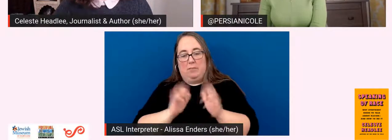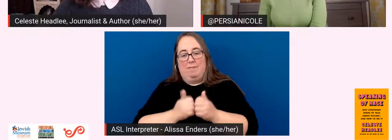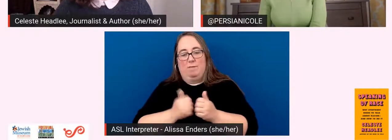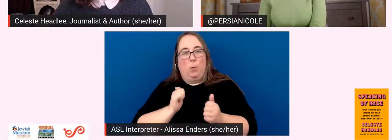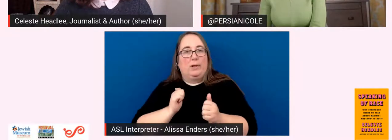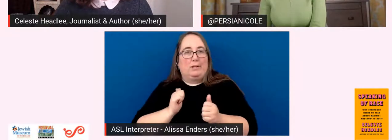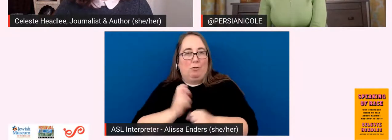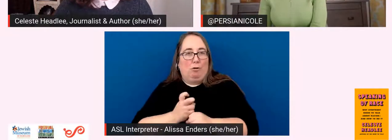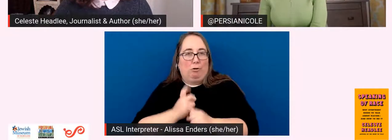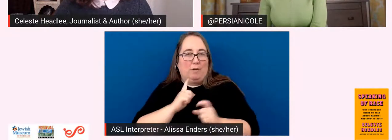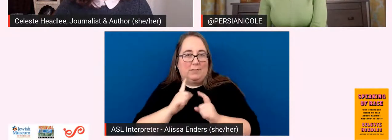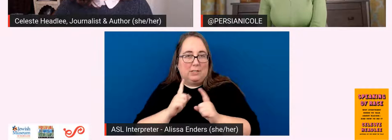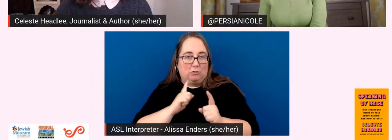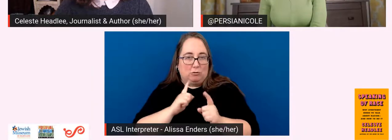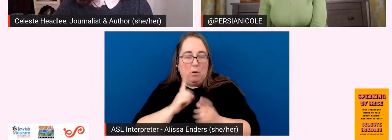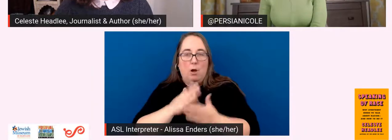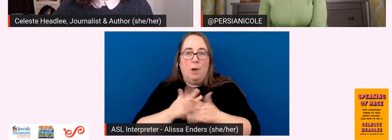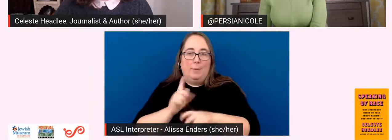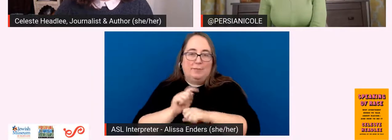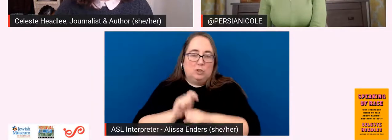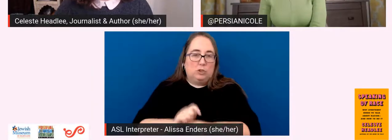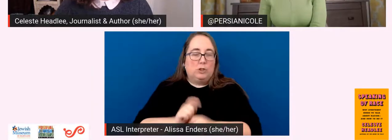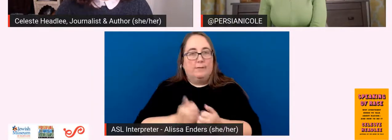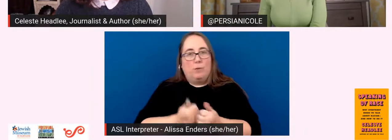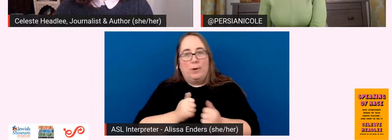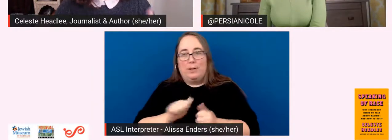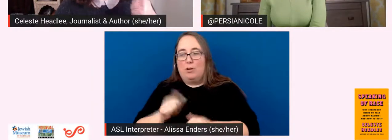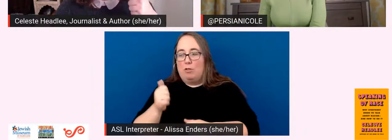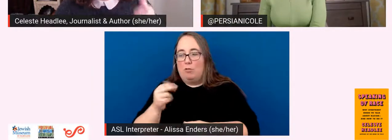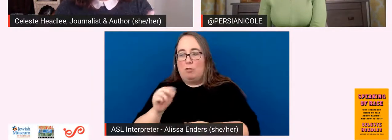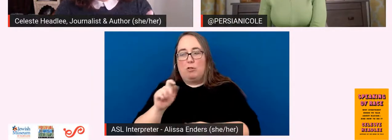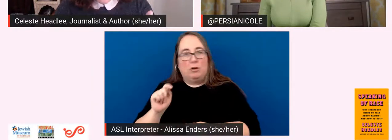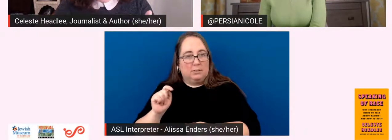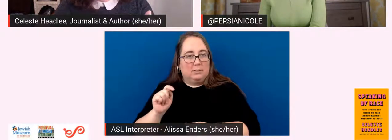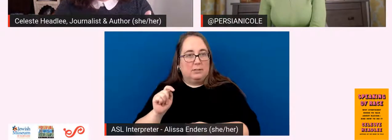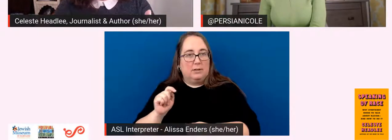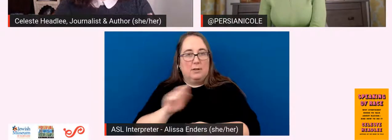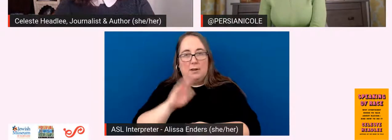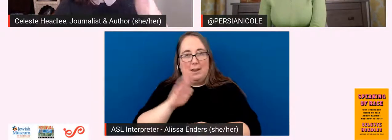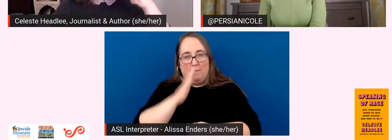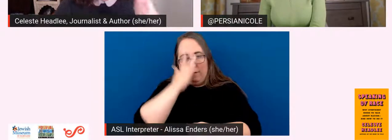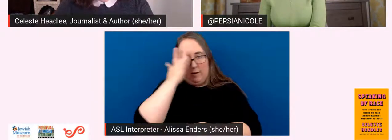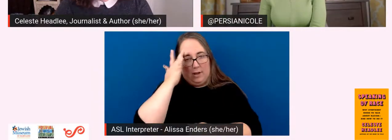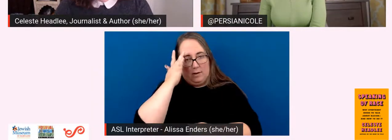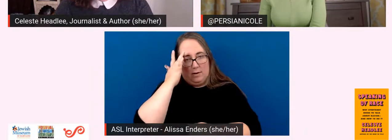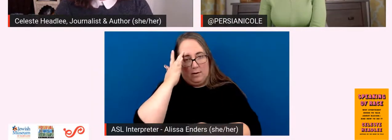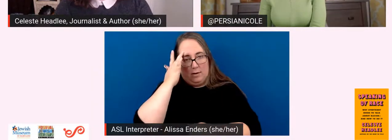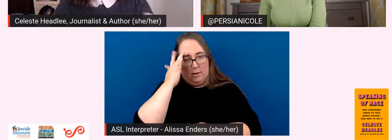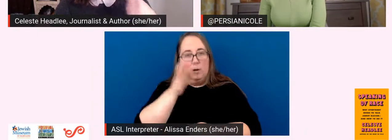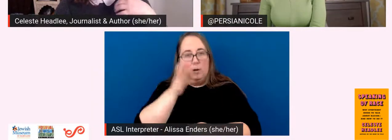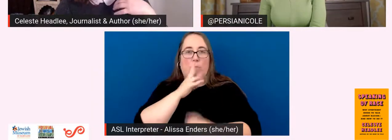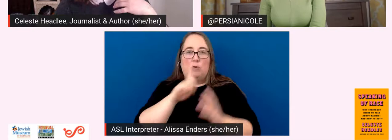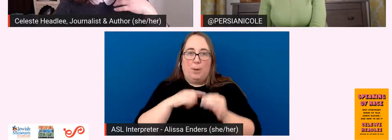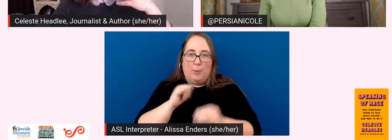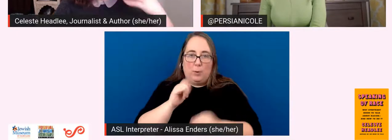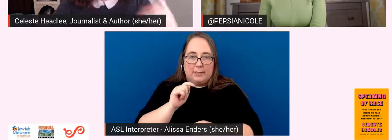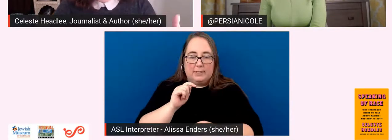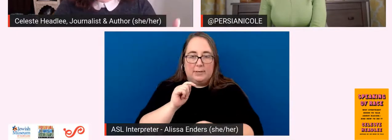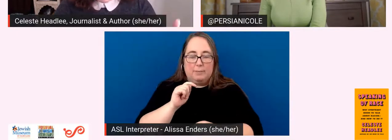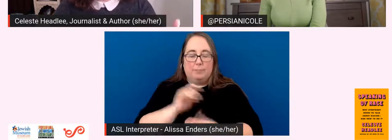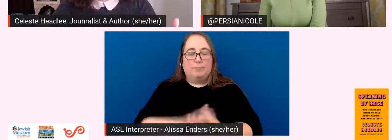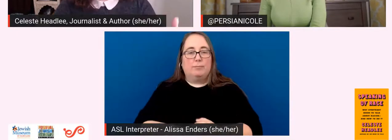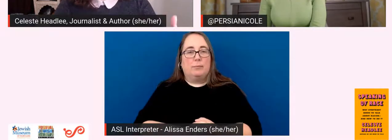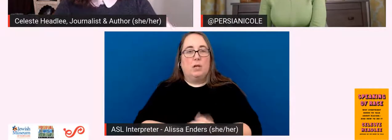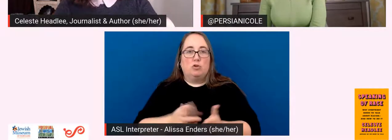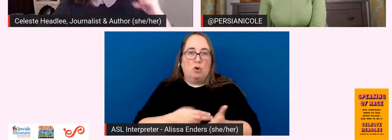of the tradition of avoiding another Holocaust was never forget. You talk about it. Mm-hmm. You are